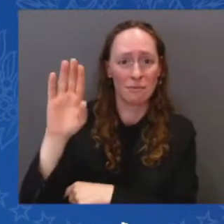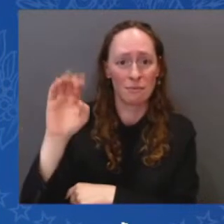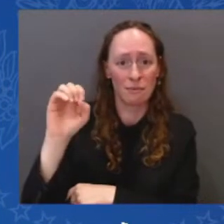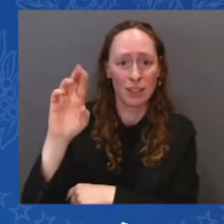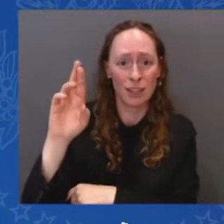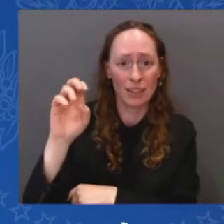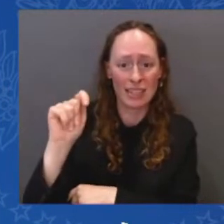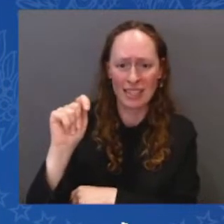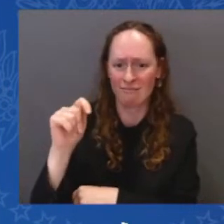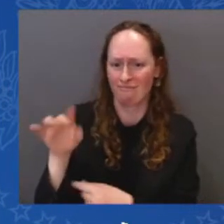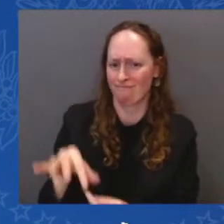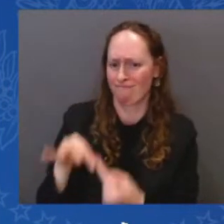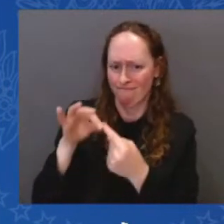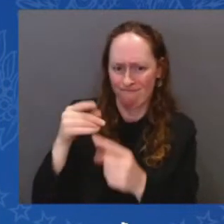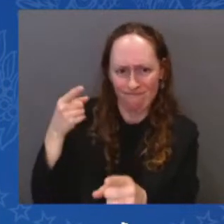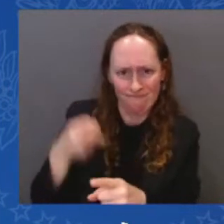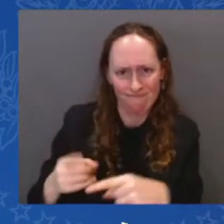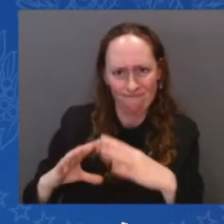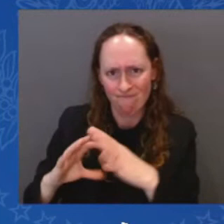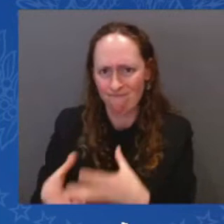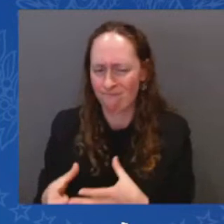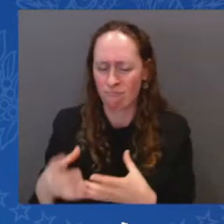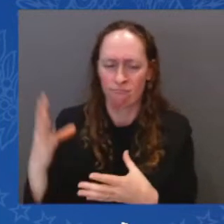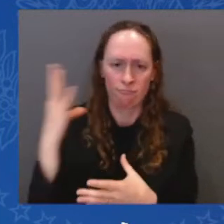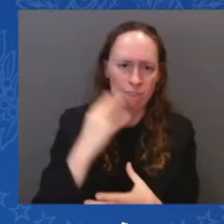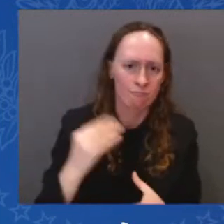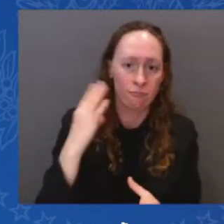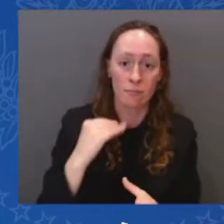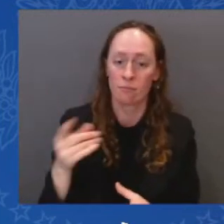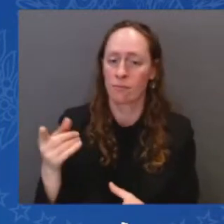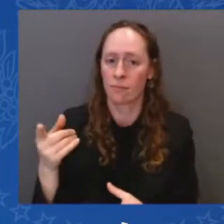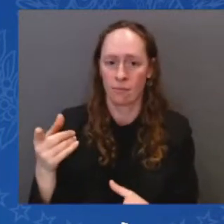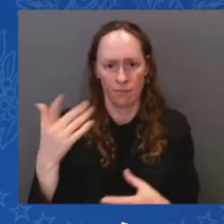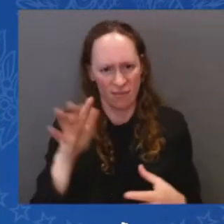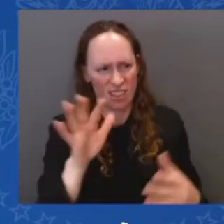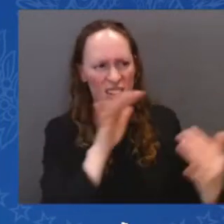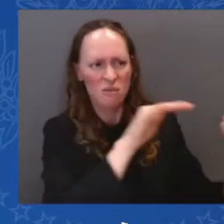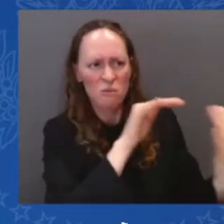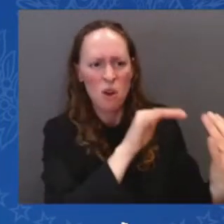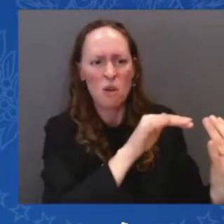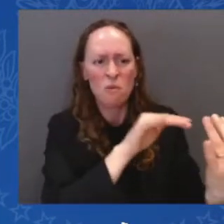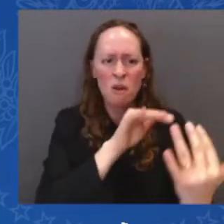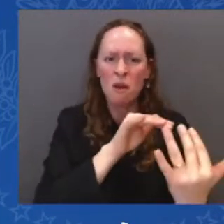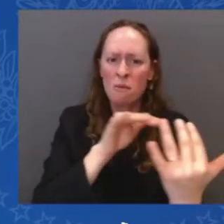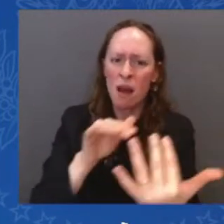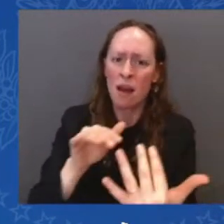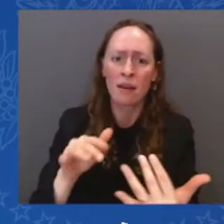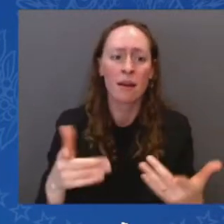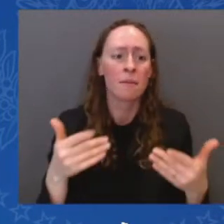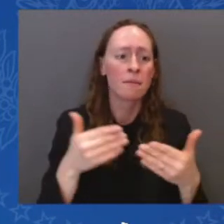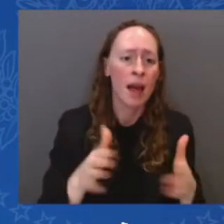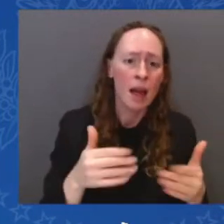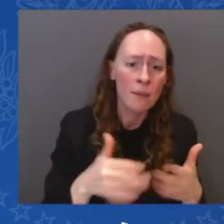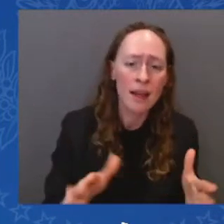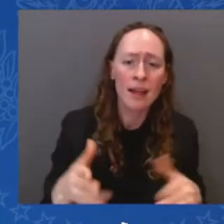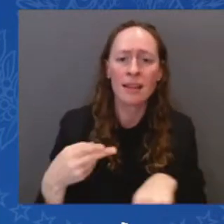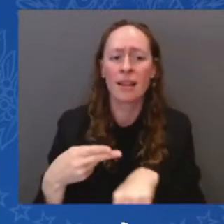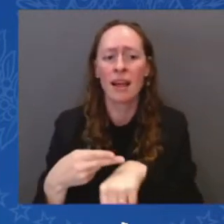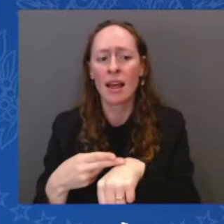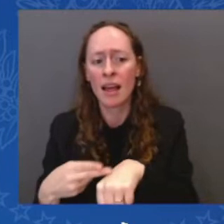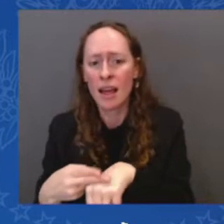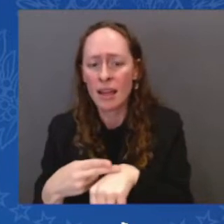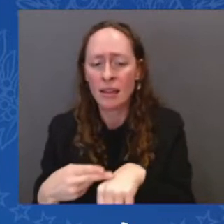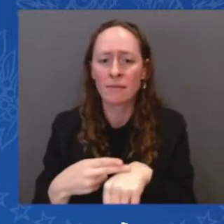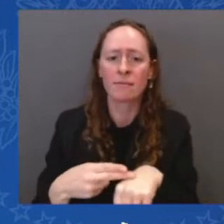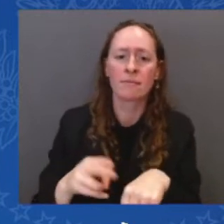in war zones, from Panama to Haiti to Bosnia to Afghanistan to Iraq, with a chest full of medals